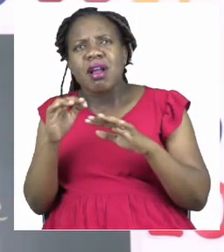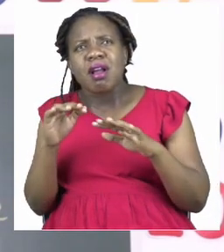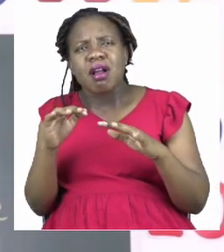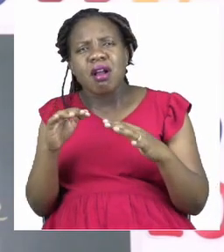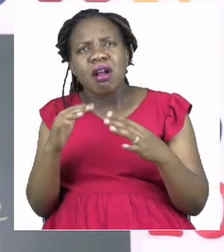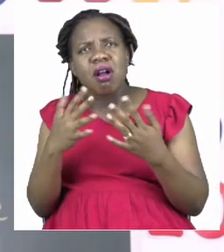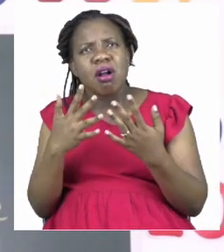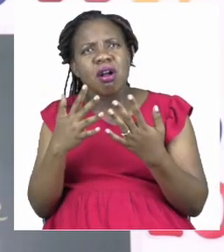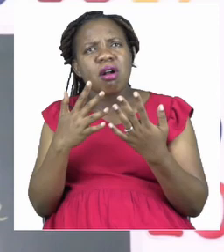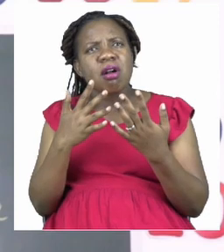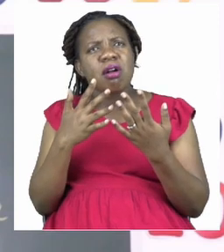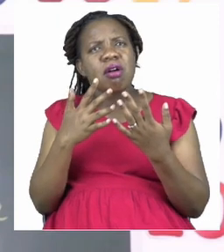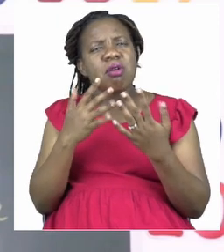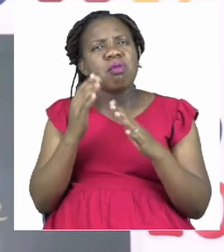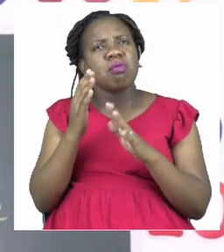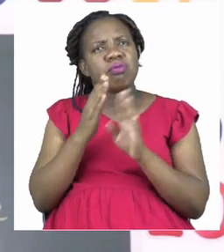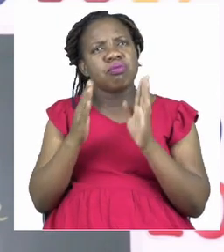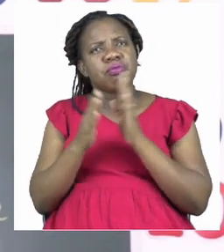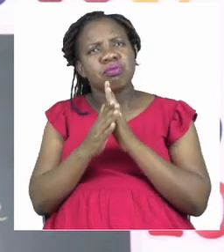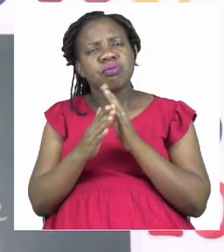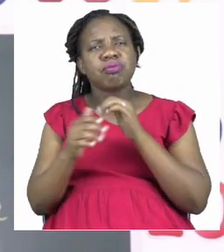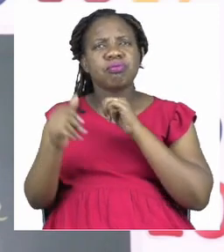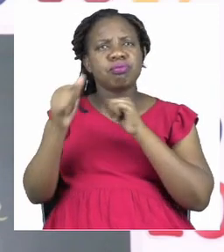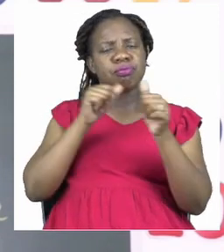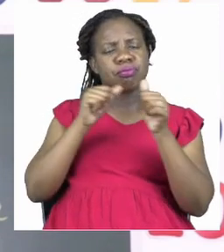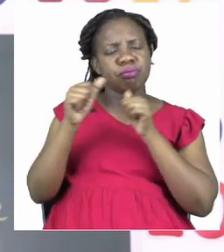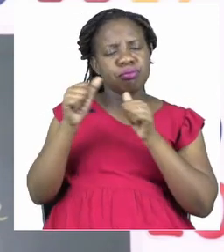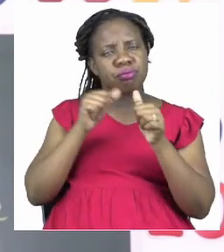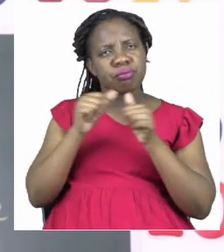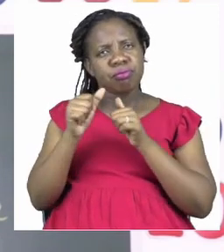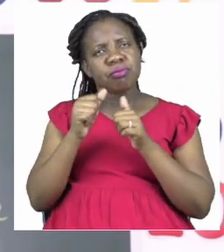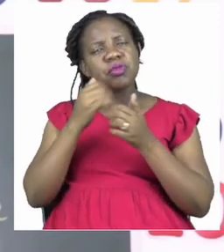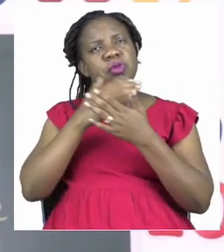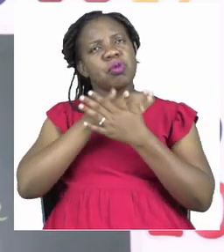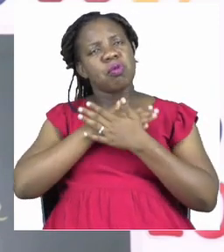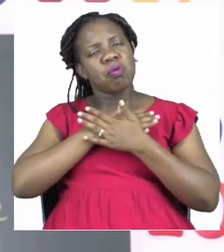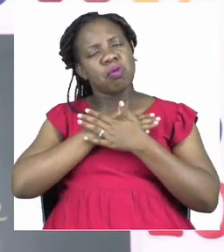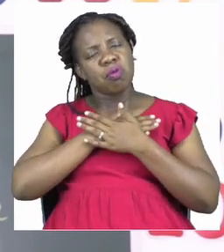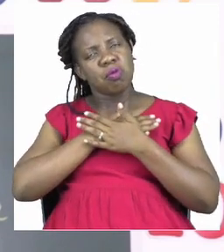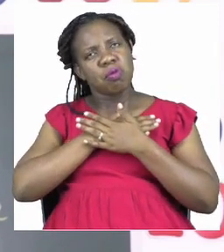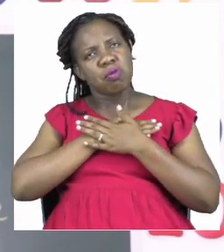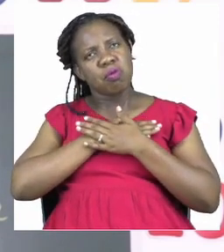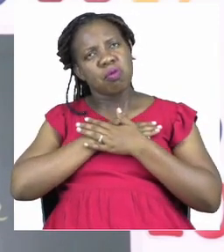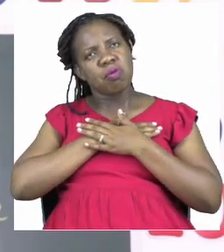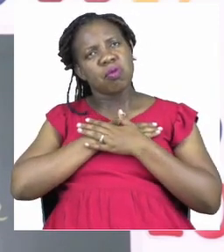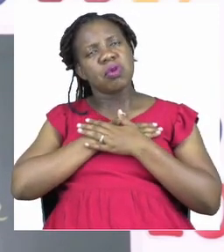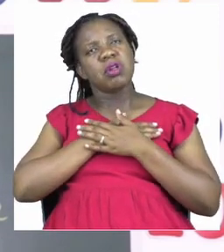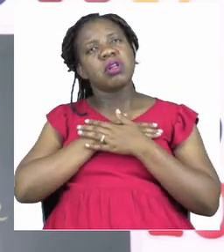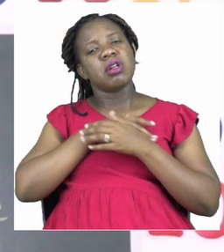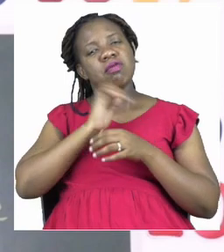letters and your full stops. And I'll see you when you're done after the advert break.